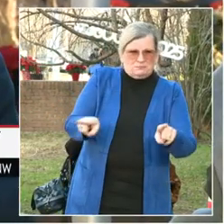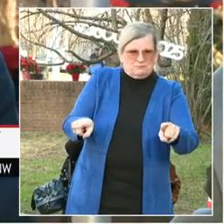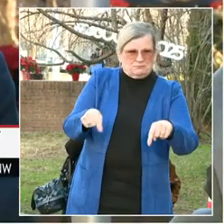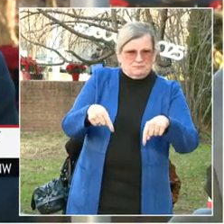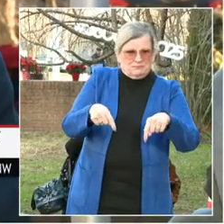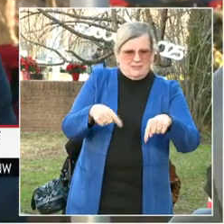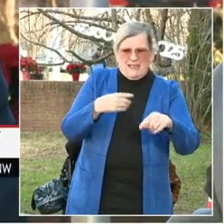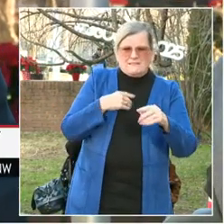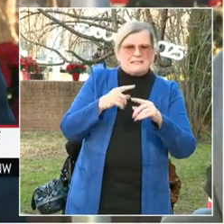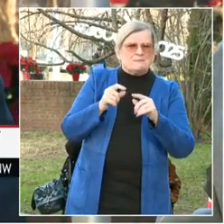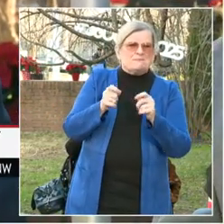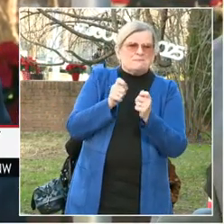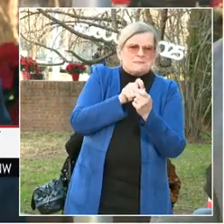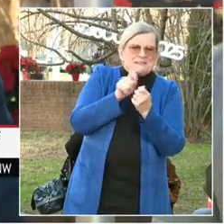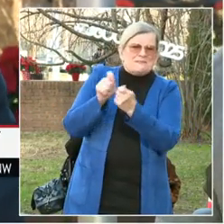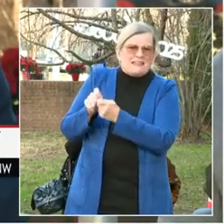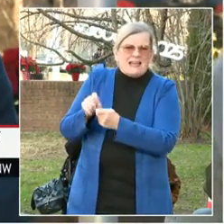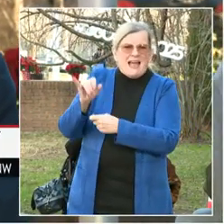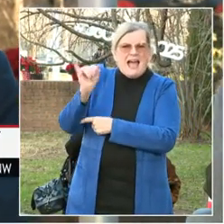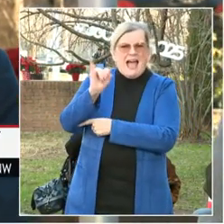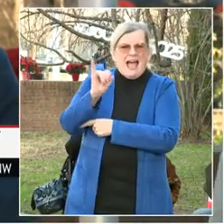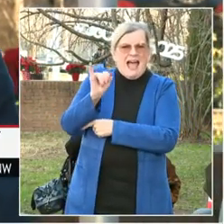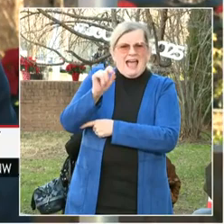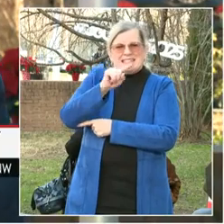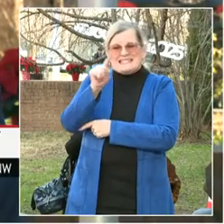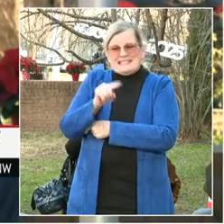have ensured higher affordability levels